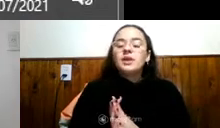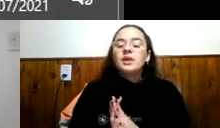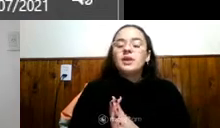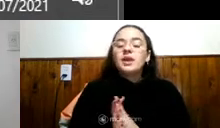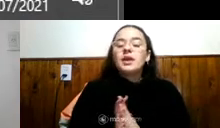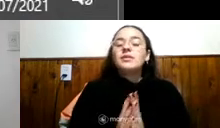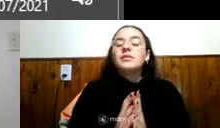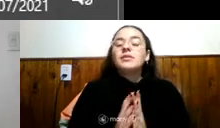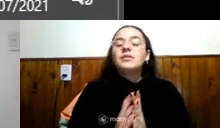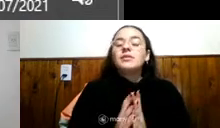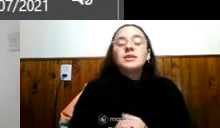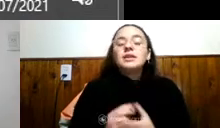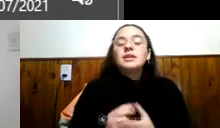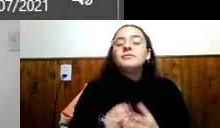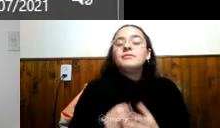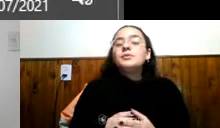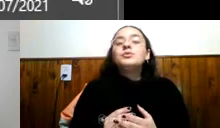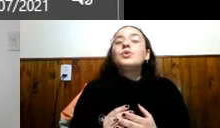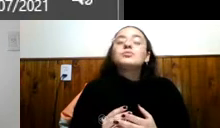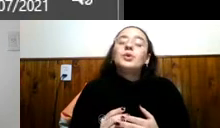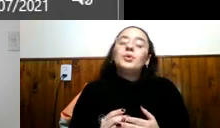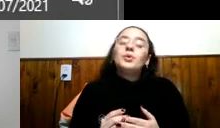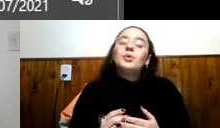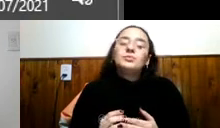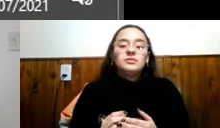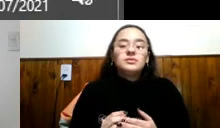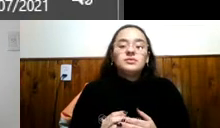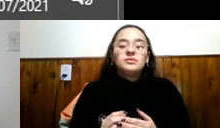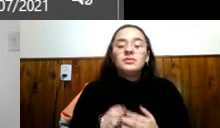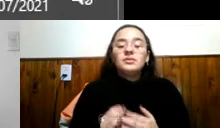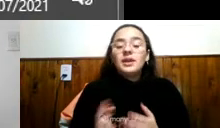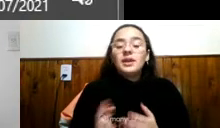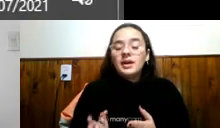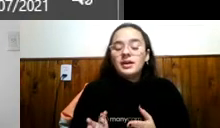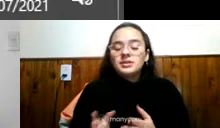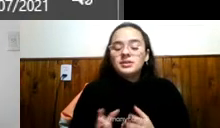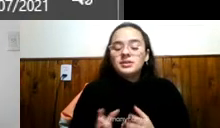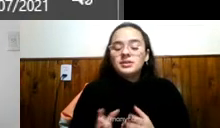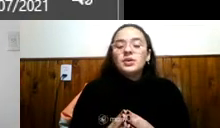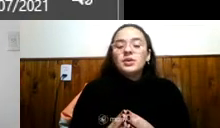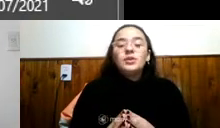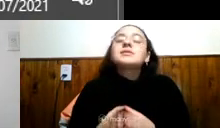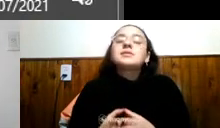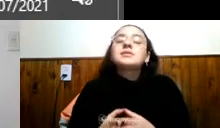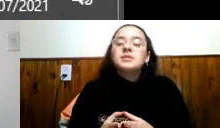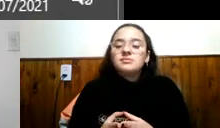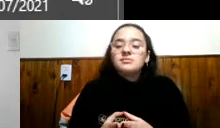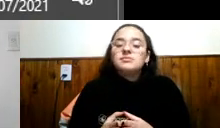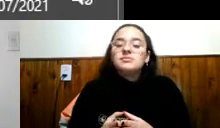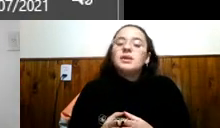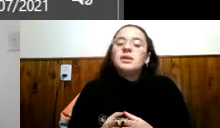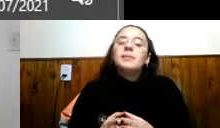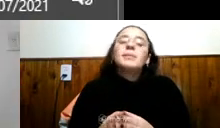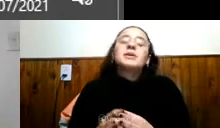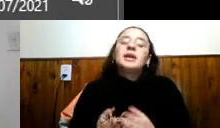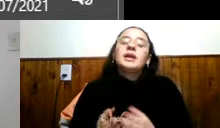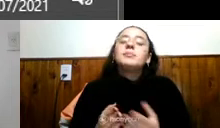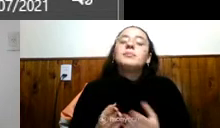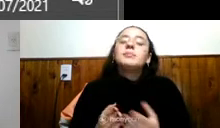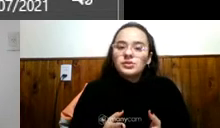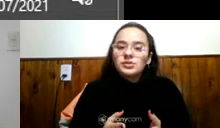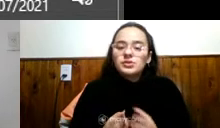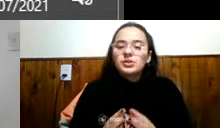and if you don't go there, you can see the machinery in